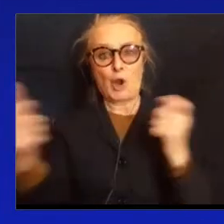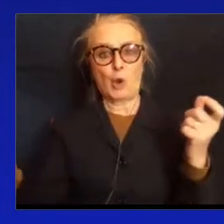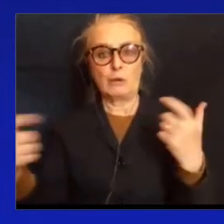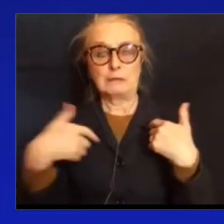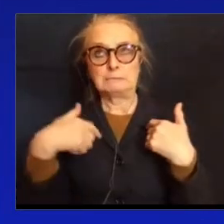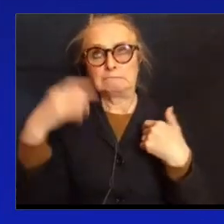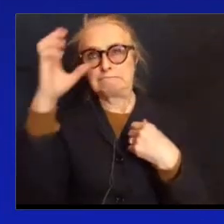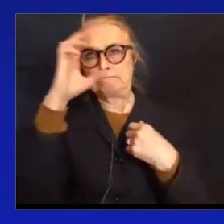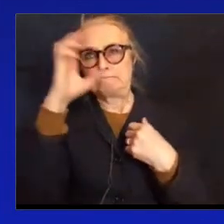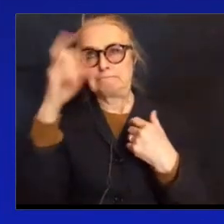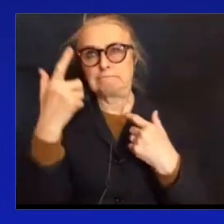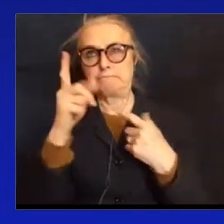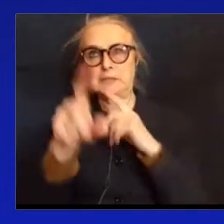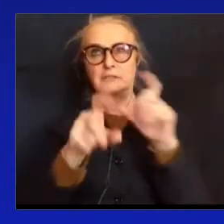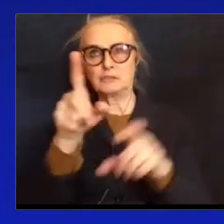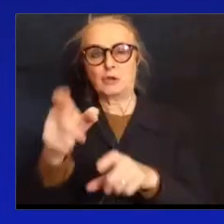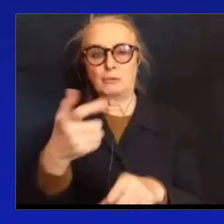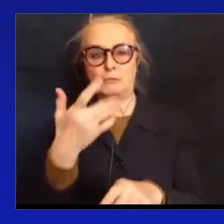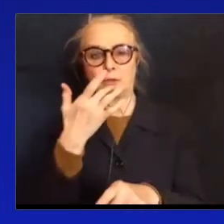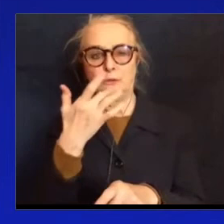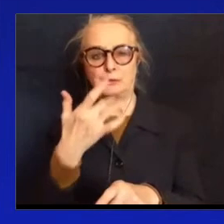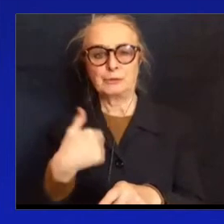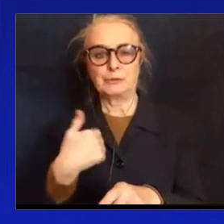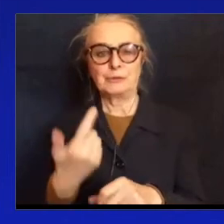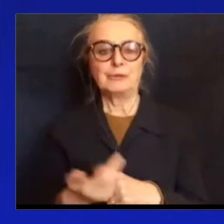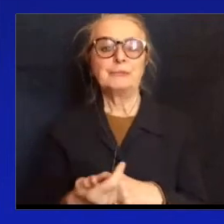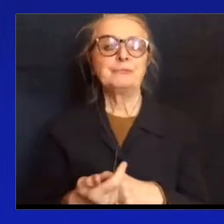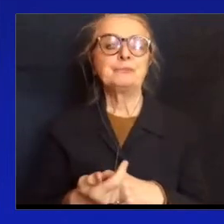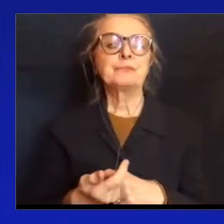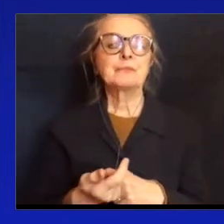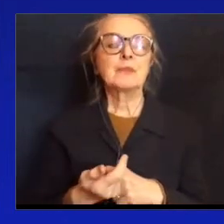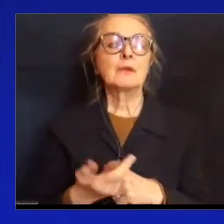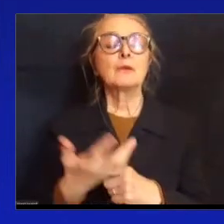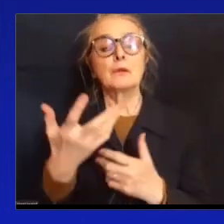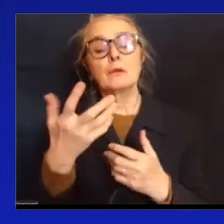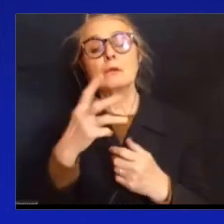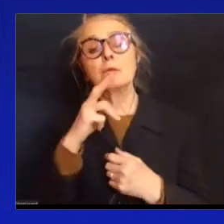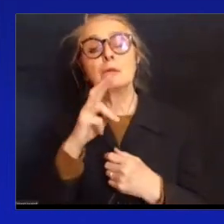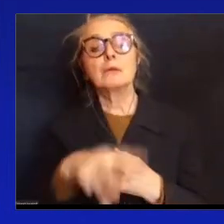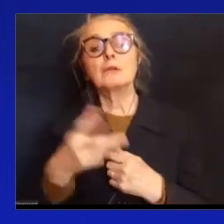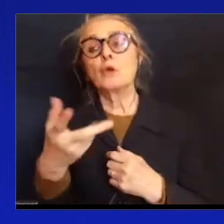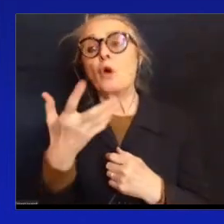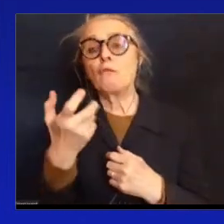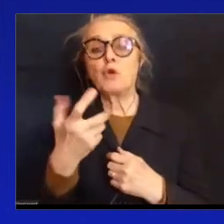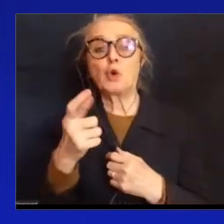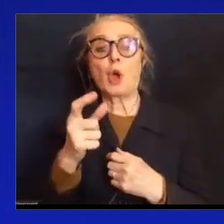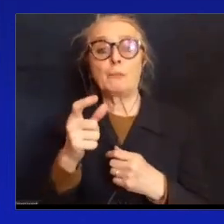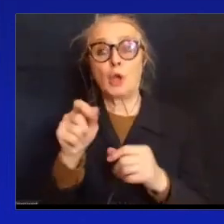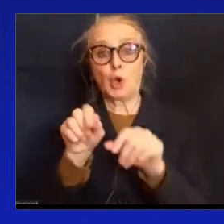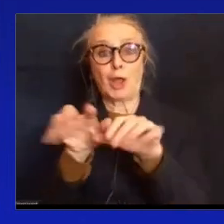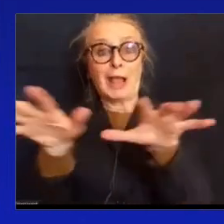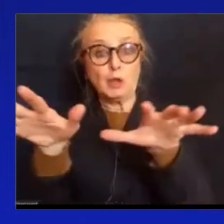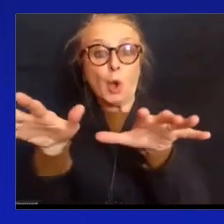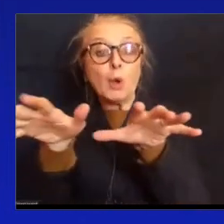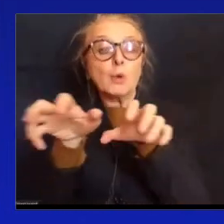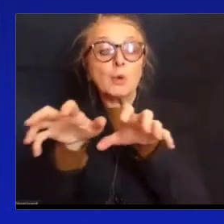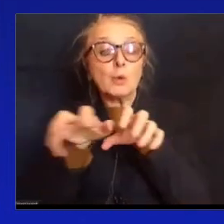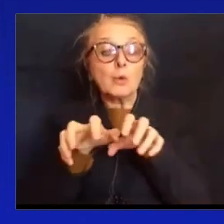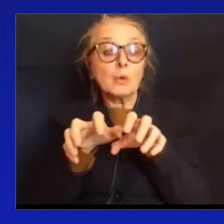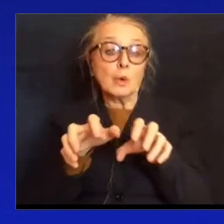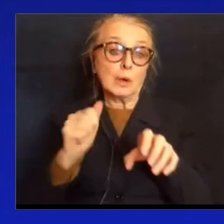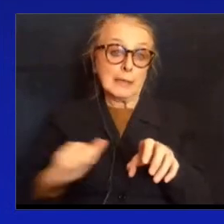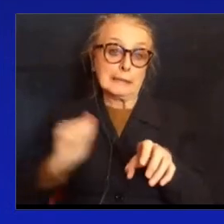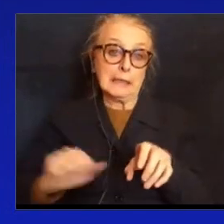we look to keep transmission down, we're trying to both keep the restrictions going, or at least our own personal